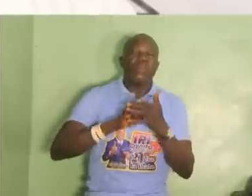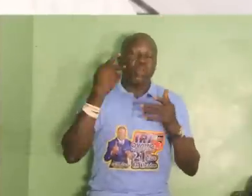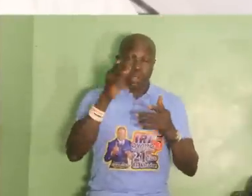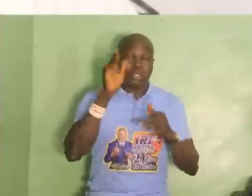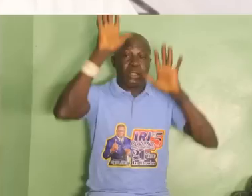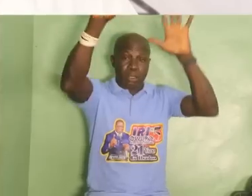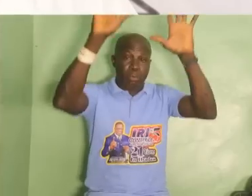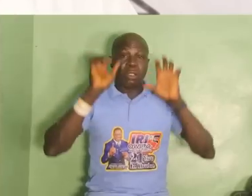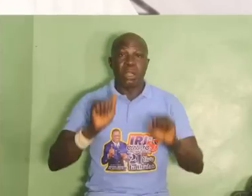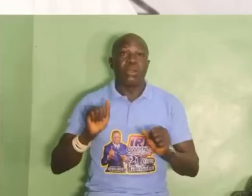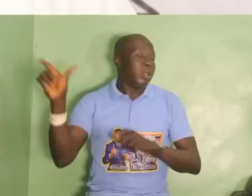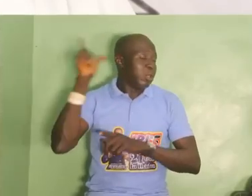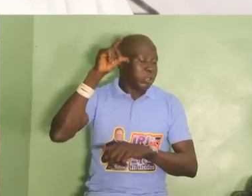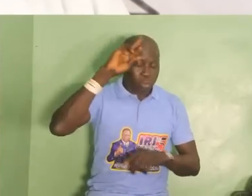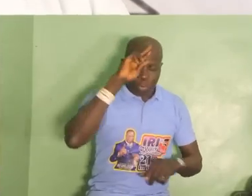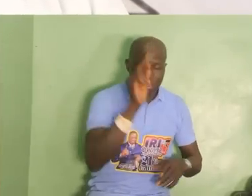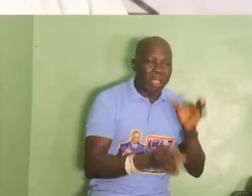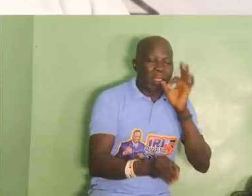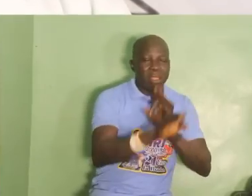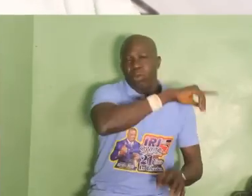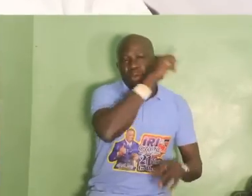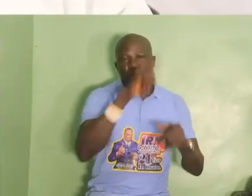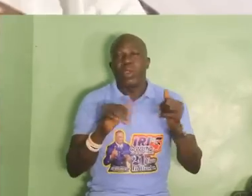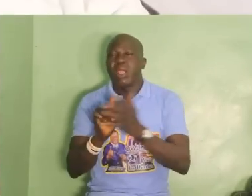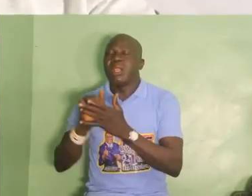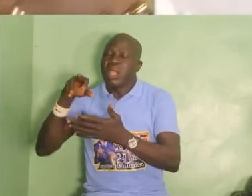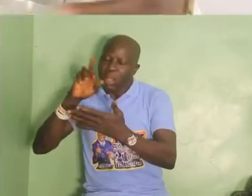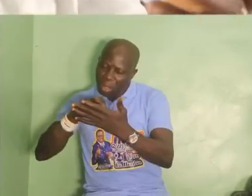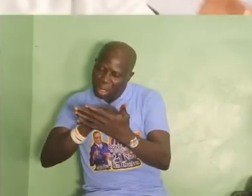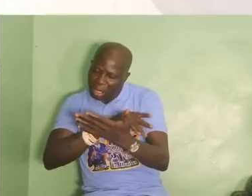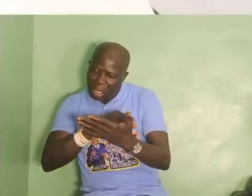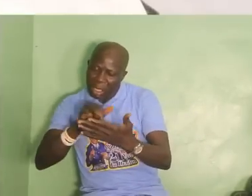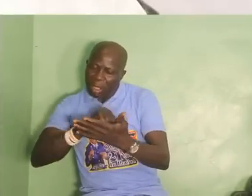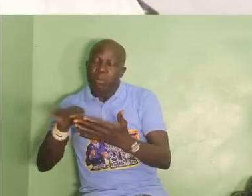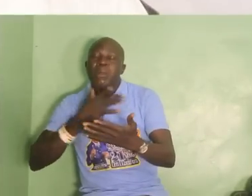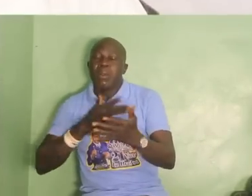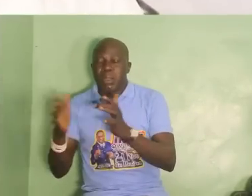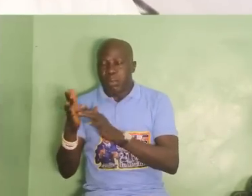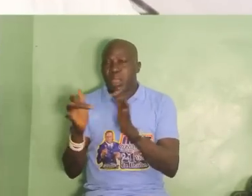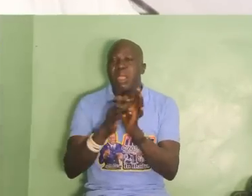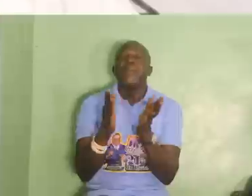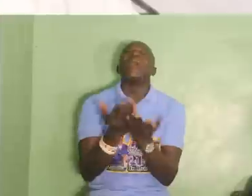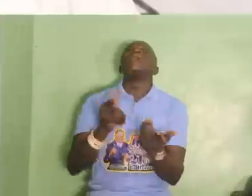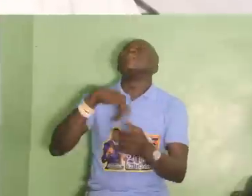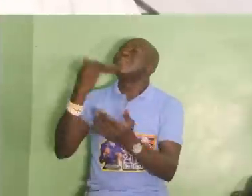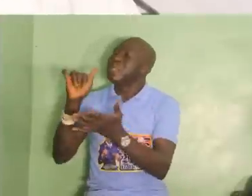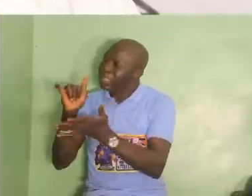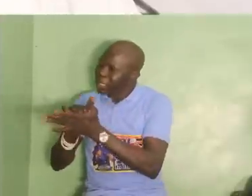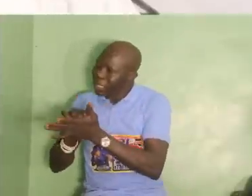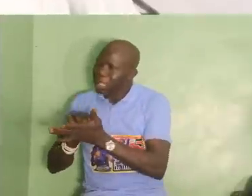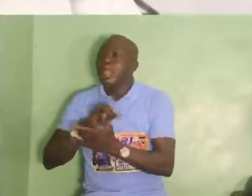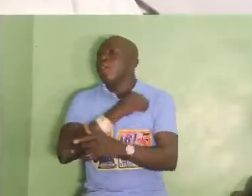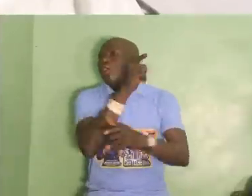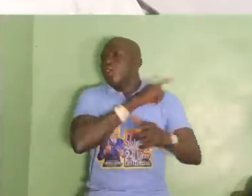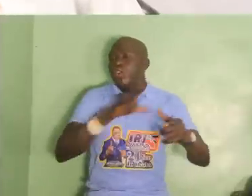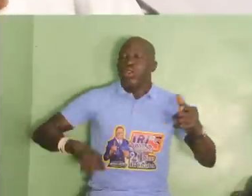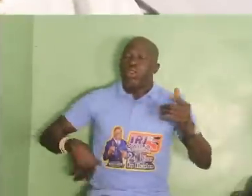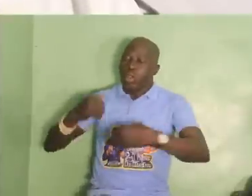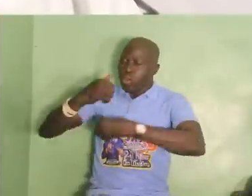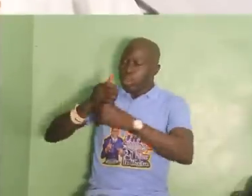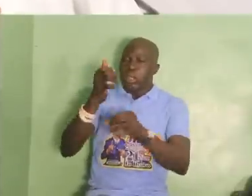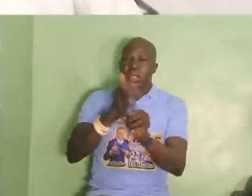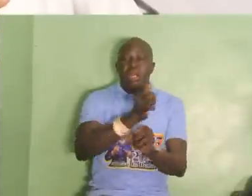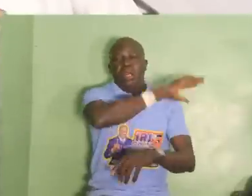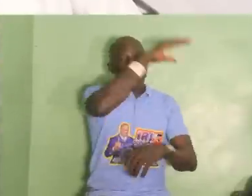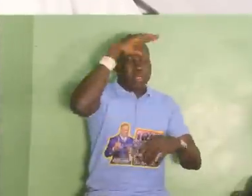loju o. Somebody say so in the dream. Order be pe o fe lo submit CV e sibi kan. Is as if wanted to submit CV somewhere. O wa so gba CV to